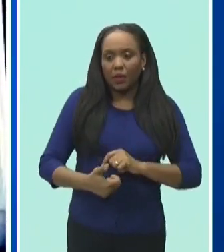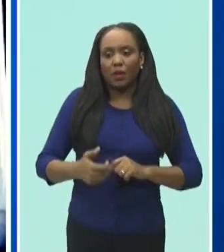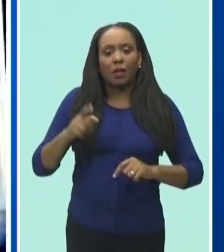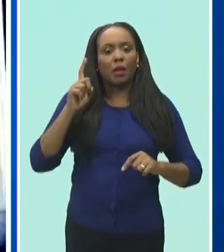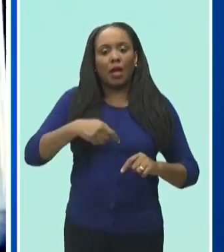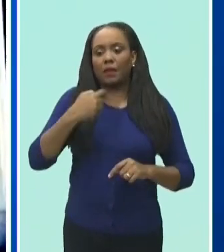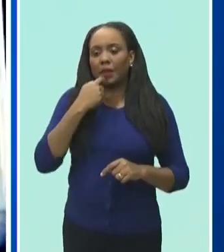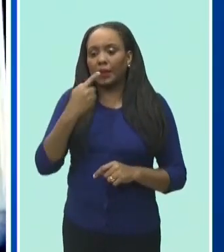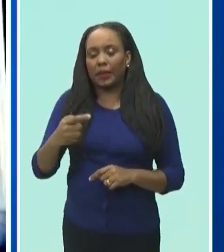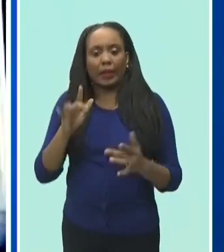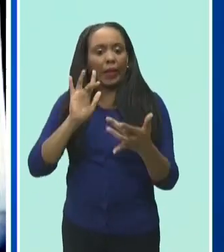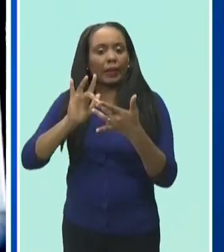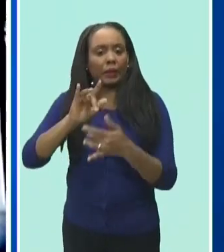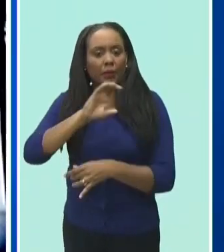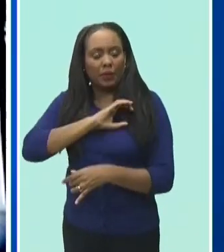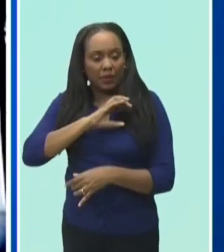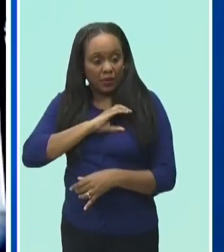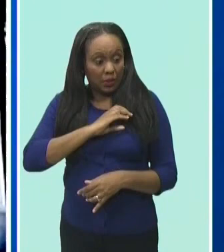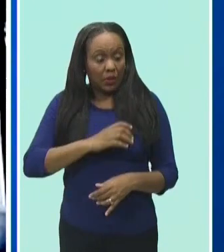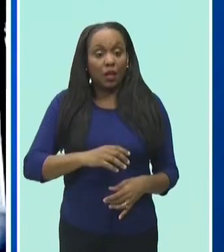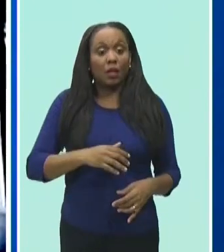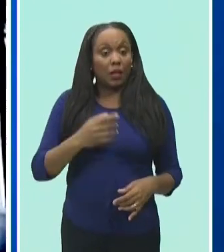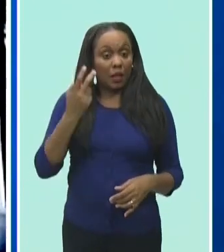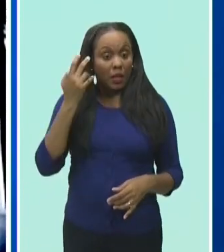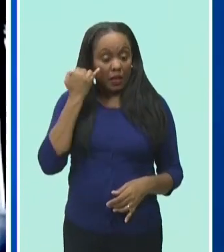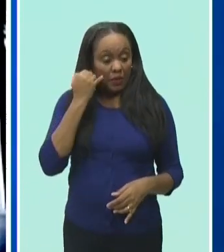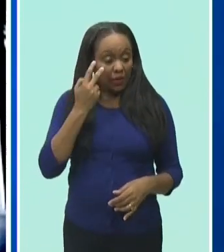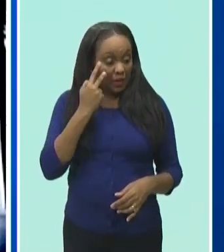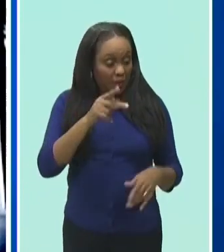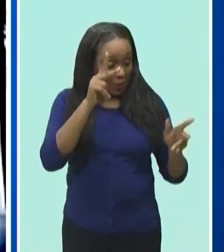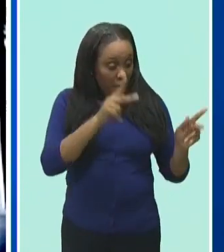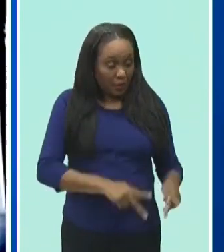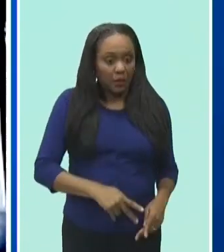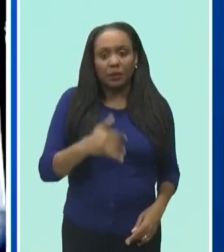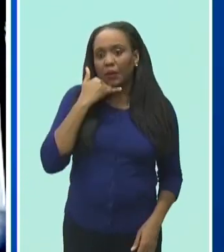most important thing is that you identify the person, you know who it is, and you call the police.